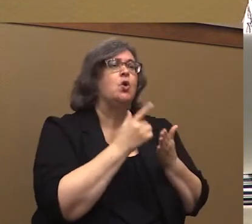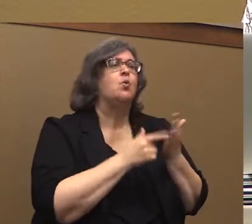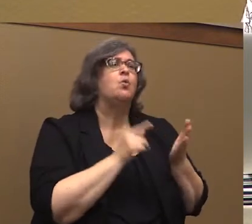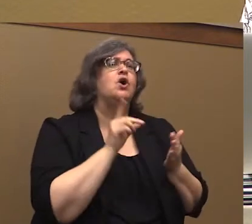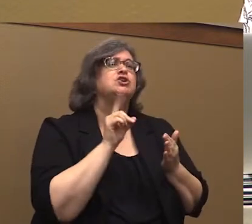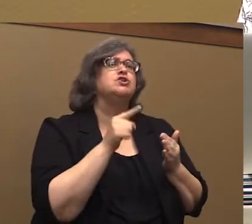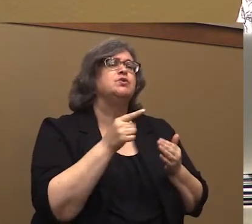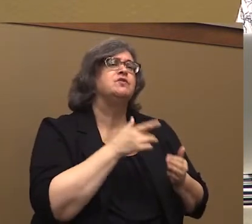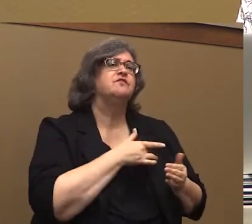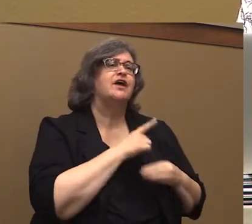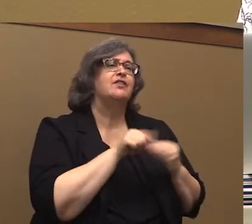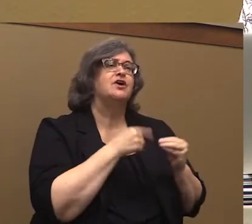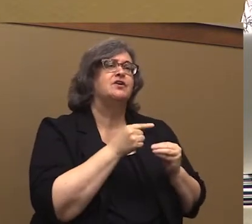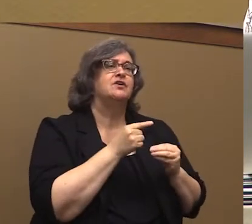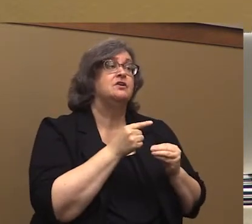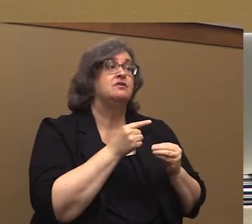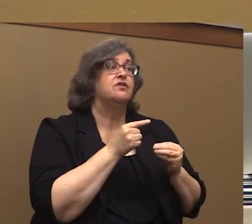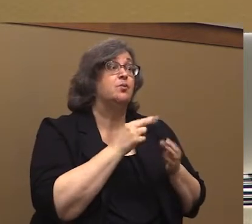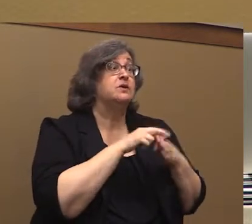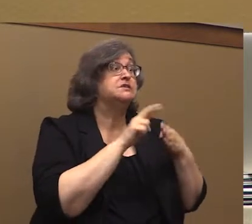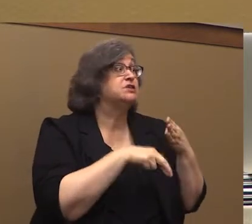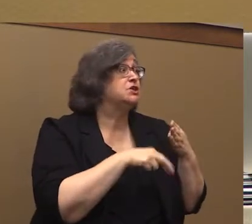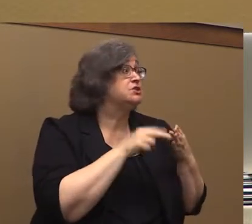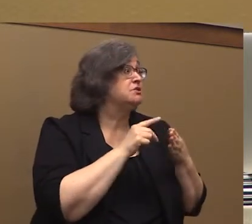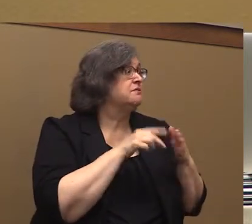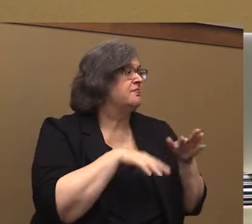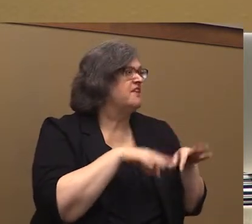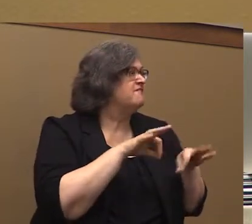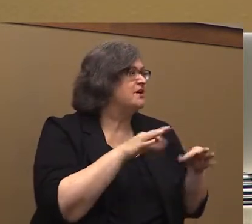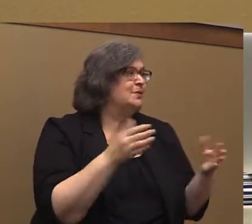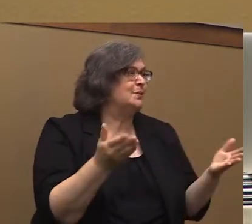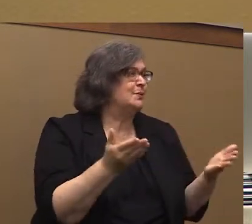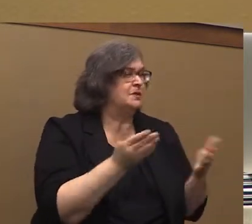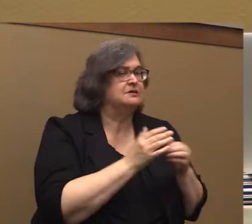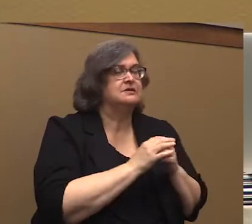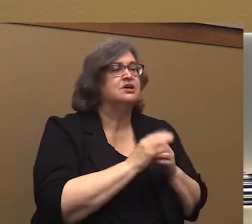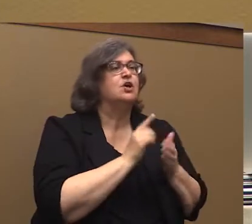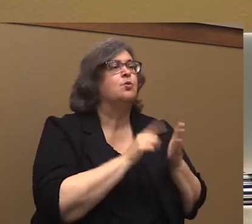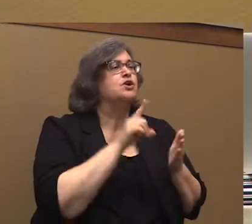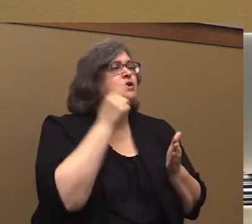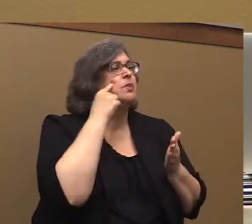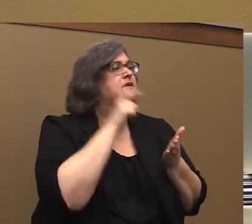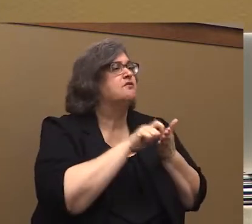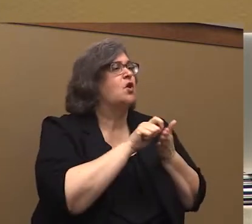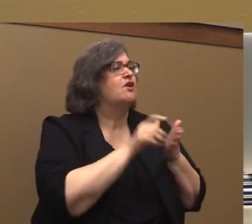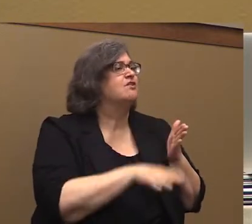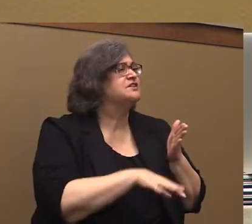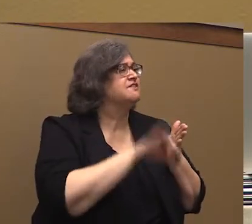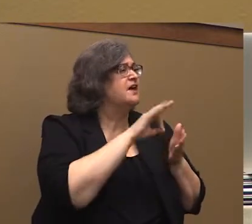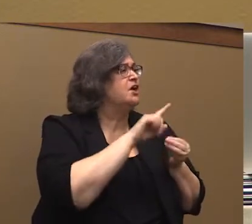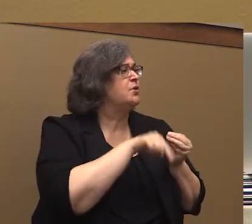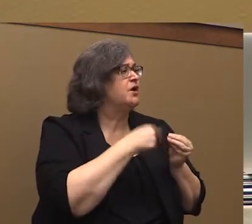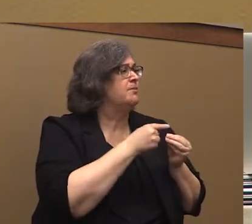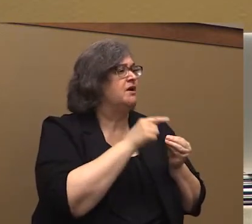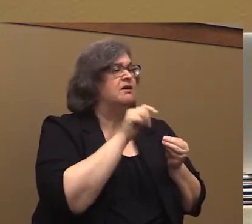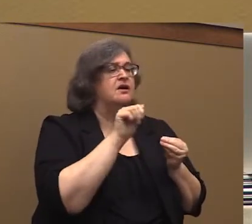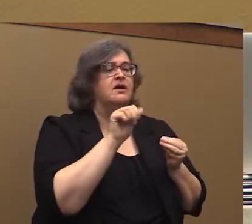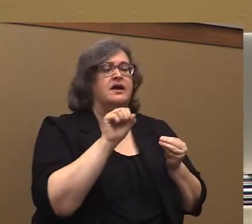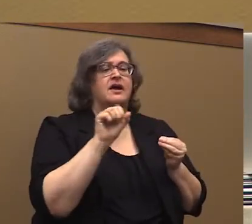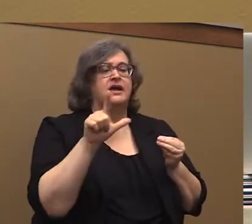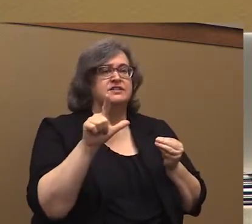think about the findings? What do you think that they would find